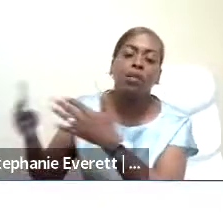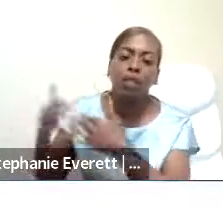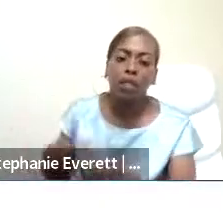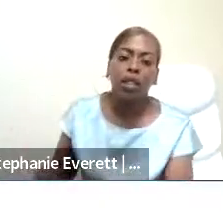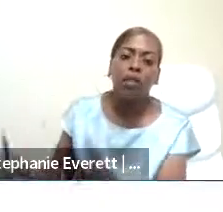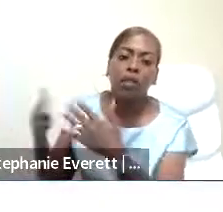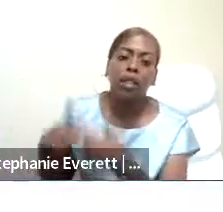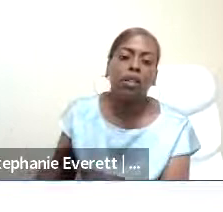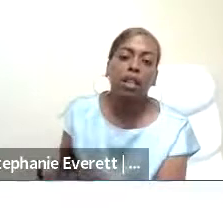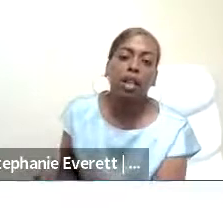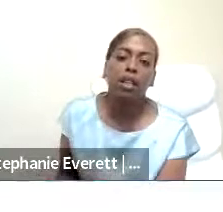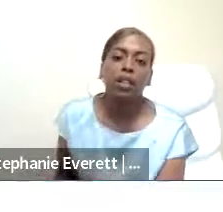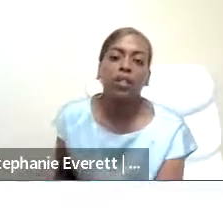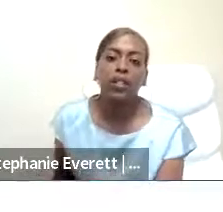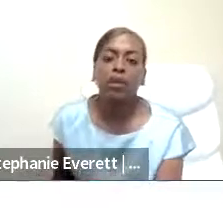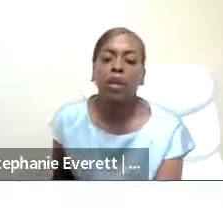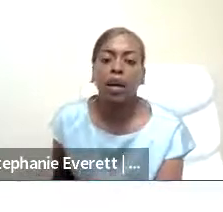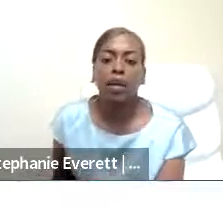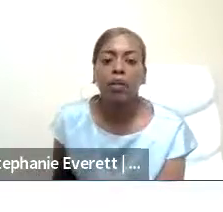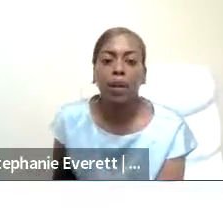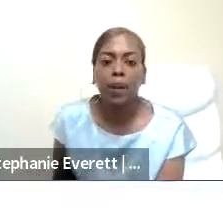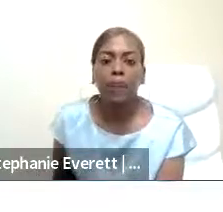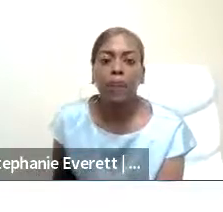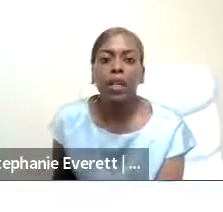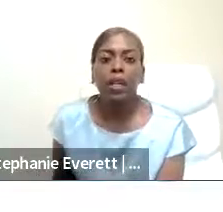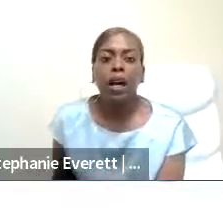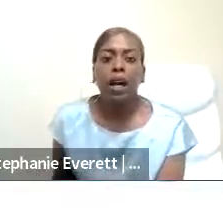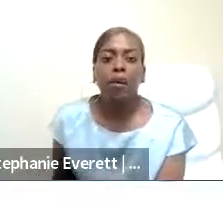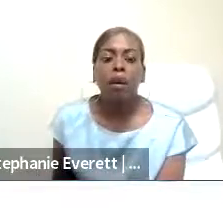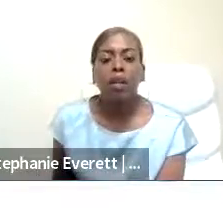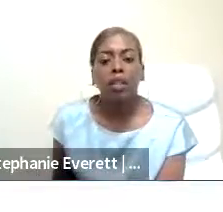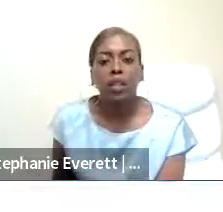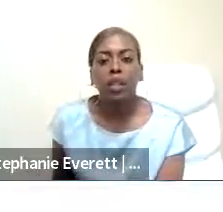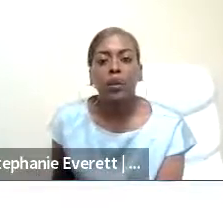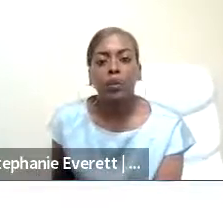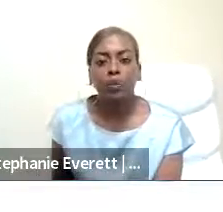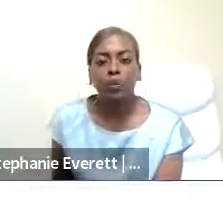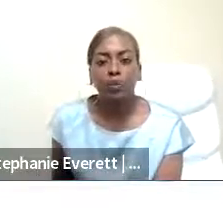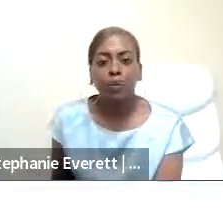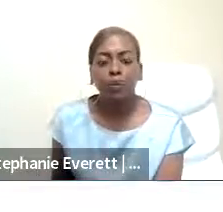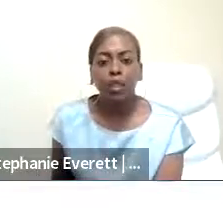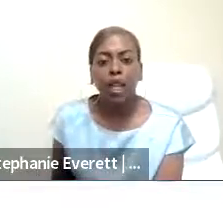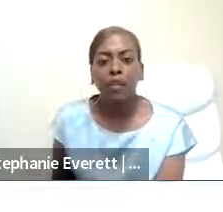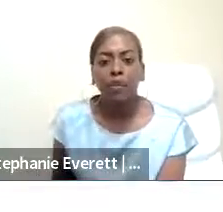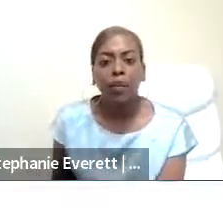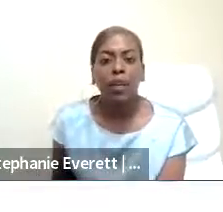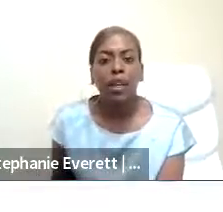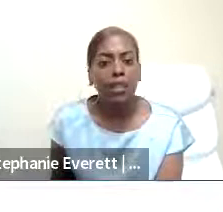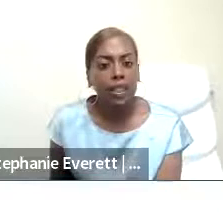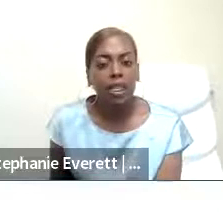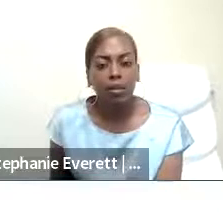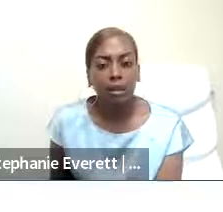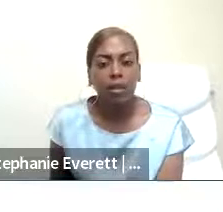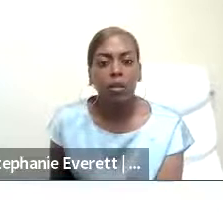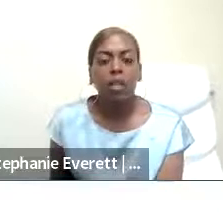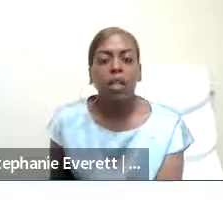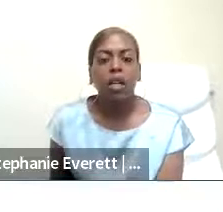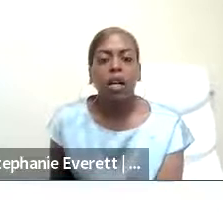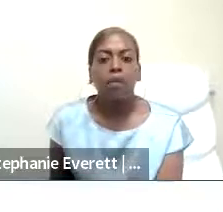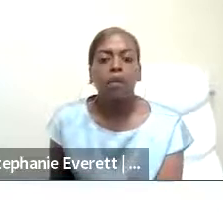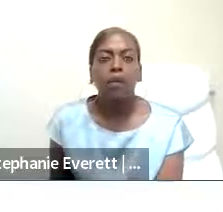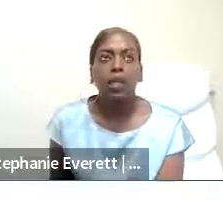interdepartmental and really bring us all together for some collaborative work. Also, I've met with every city